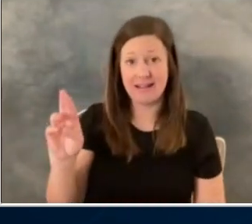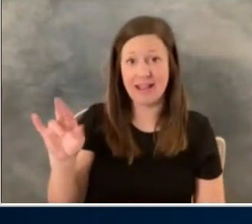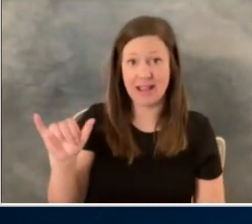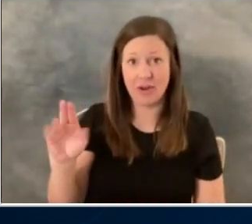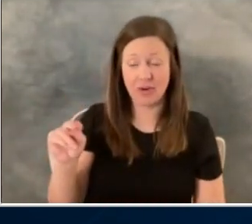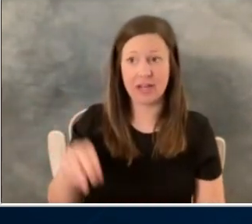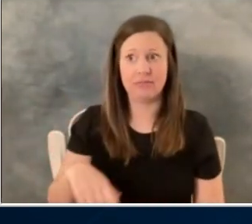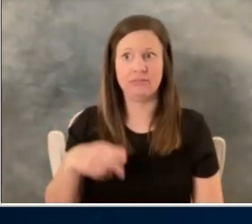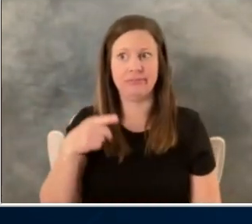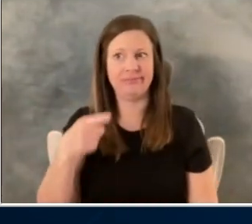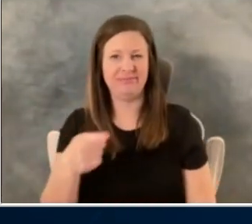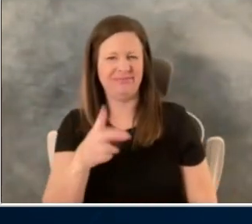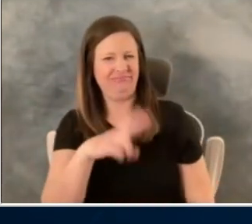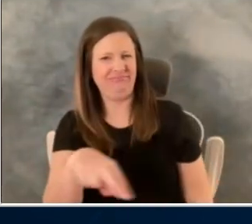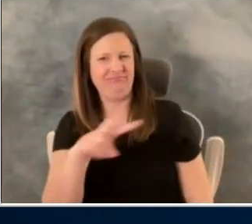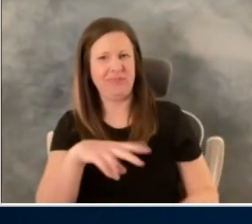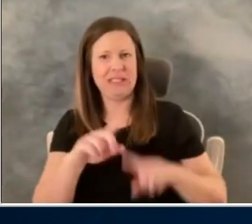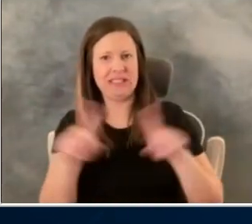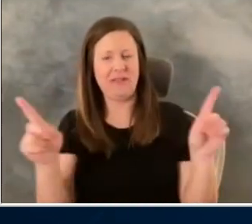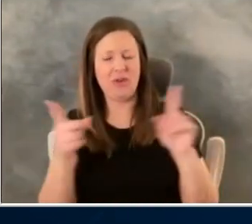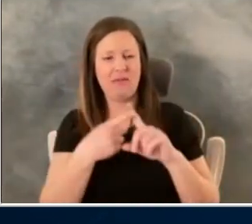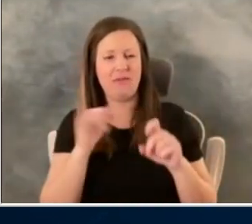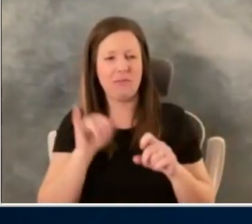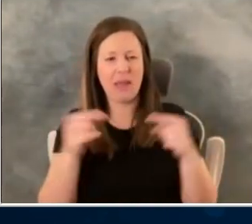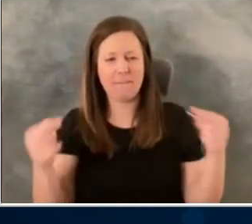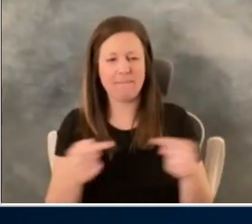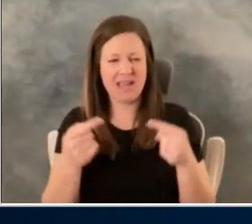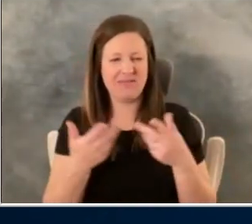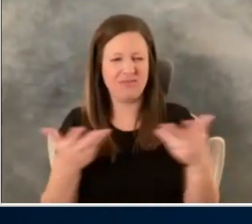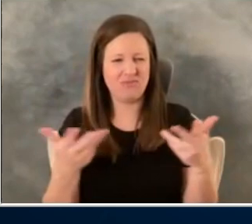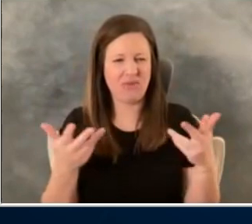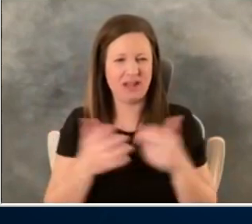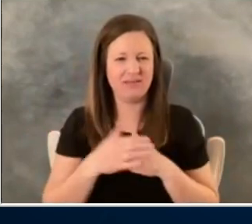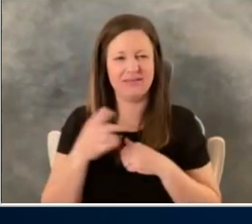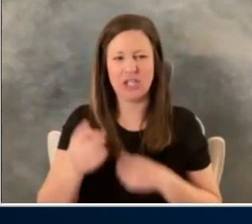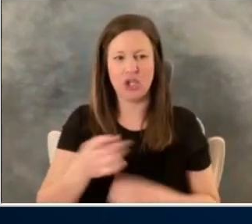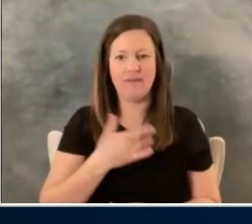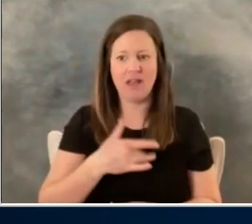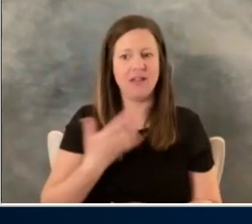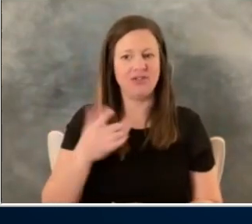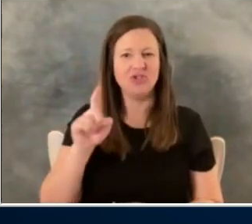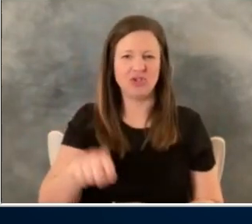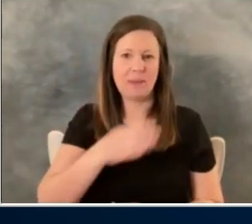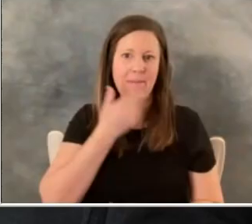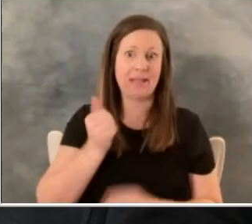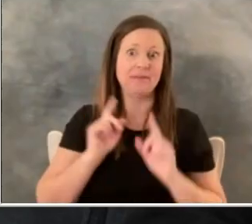What was different about this pain this time? What made you all decide to go see a doctor?